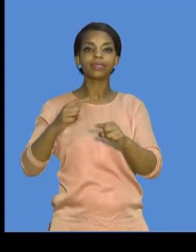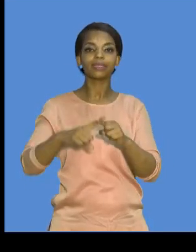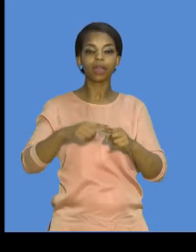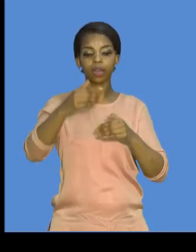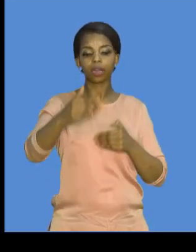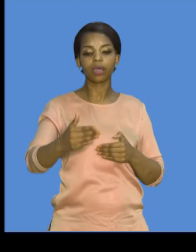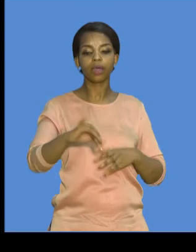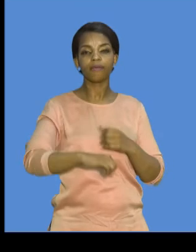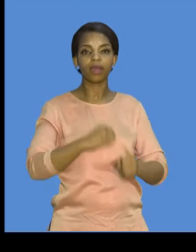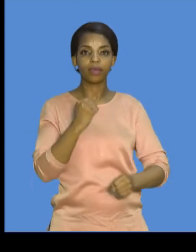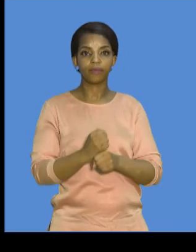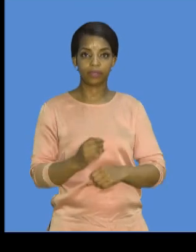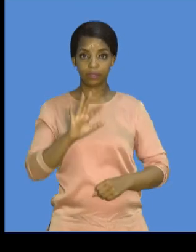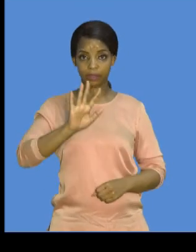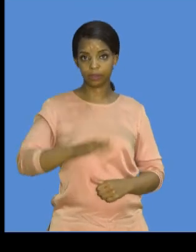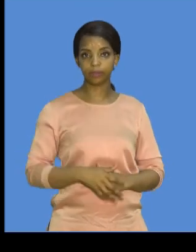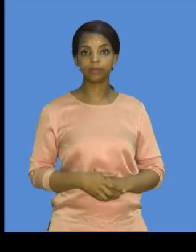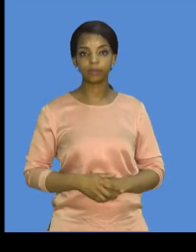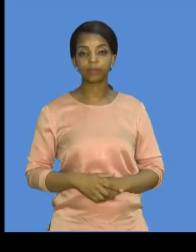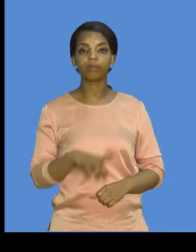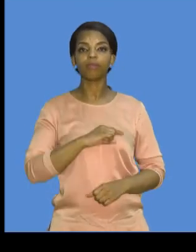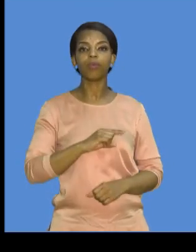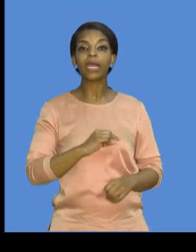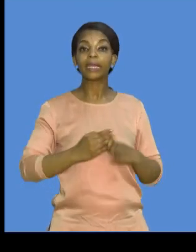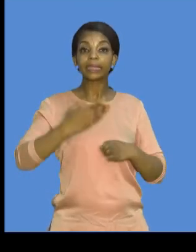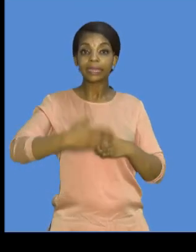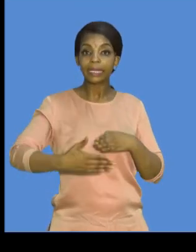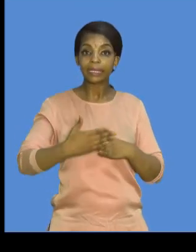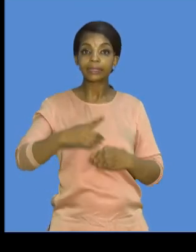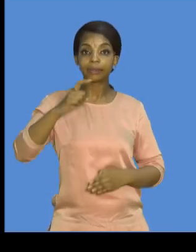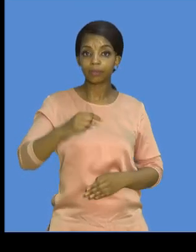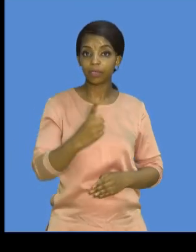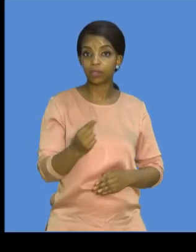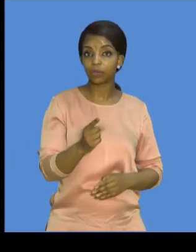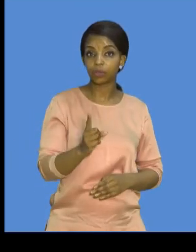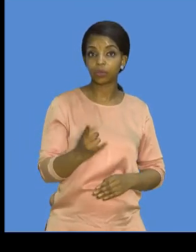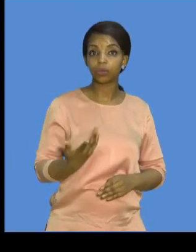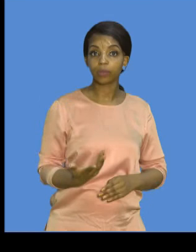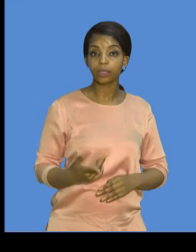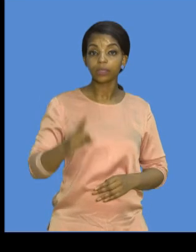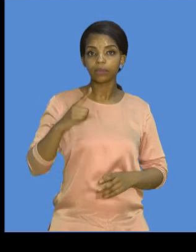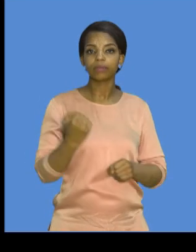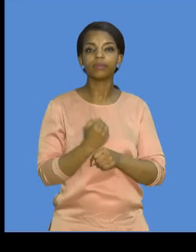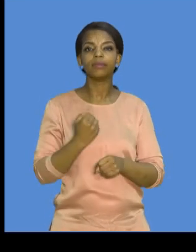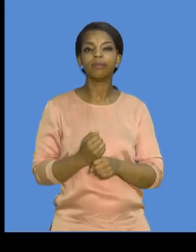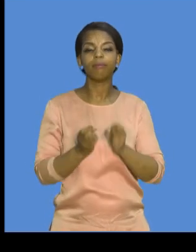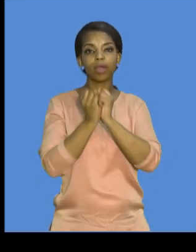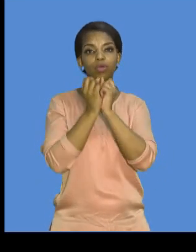the 5 years. Because at the end, when I add it, it must actually give me, the